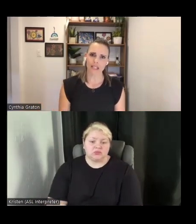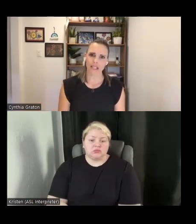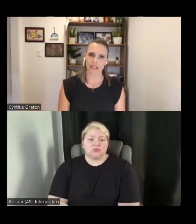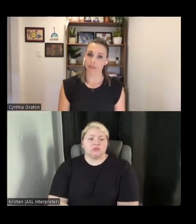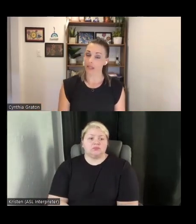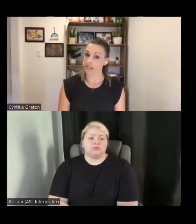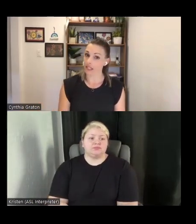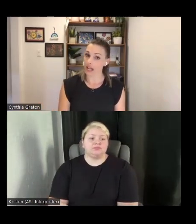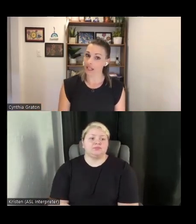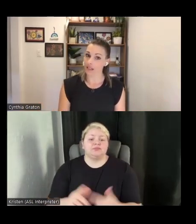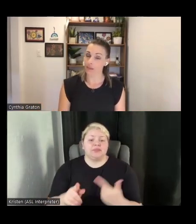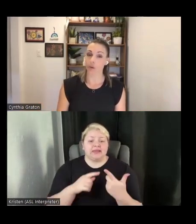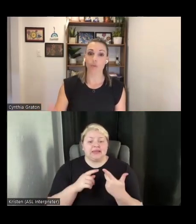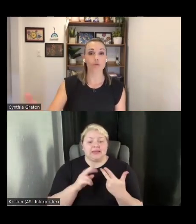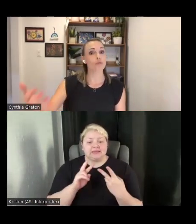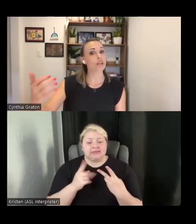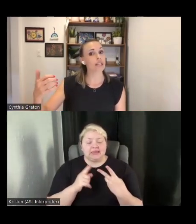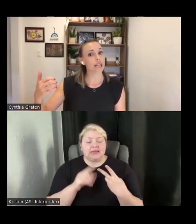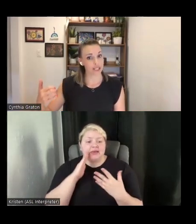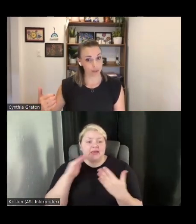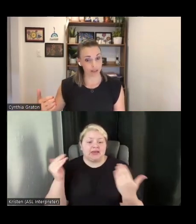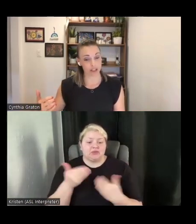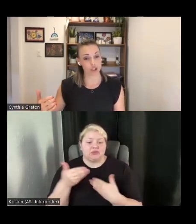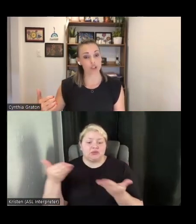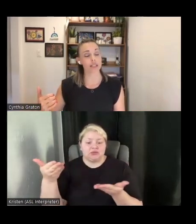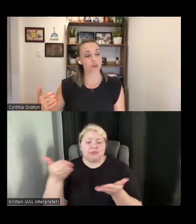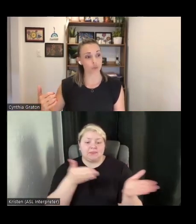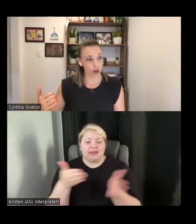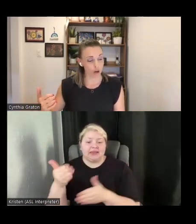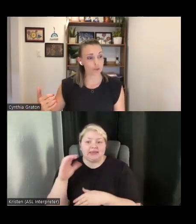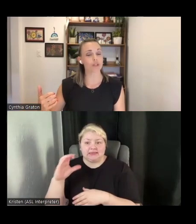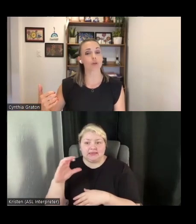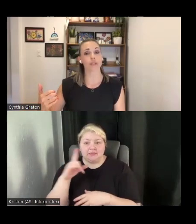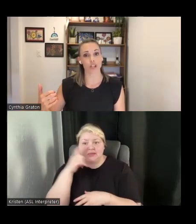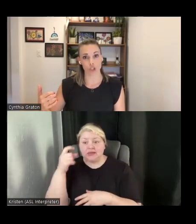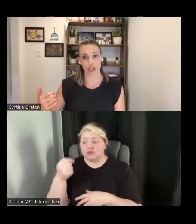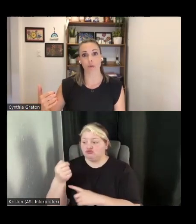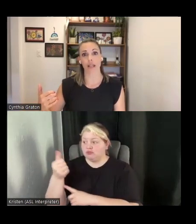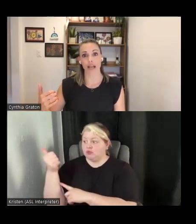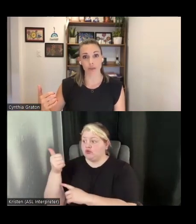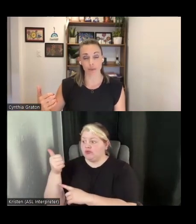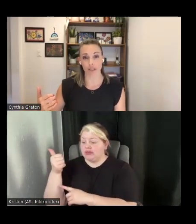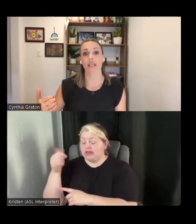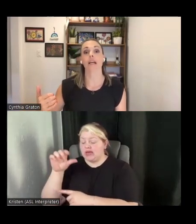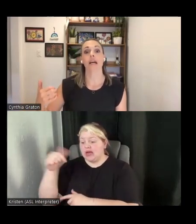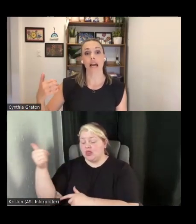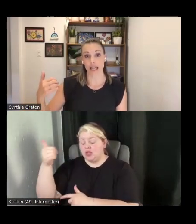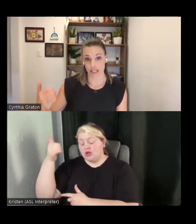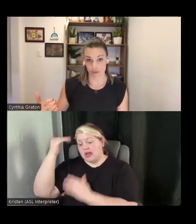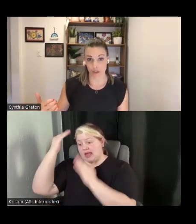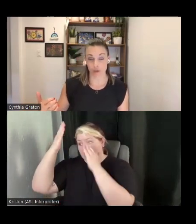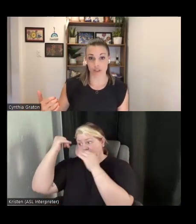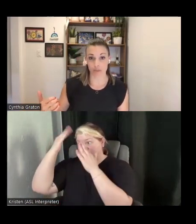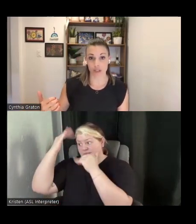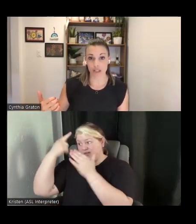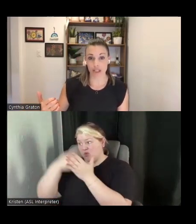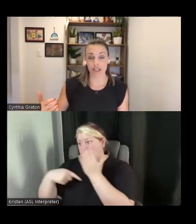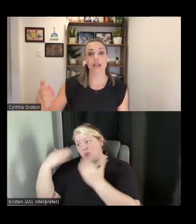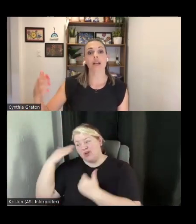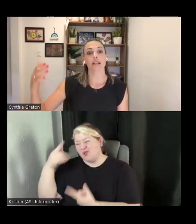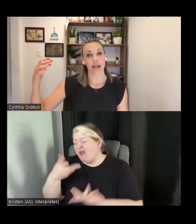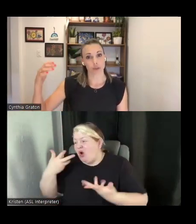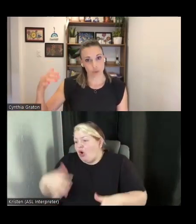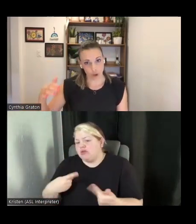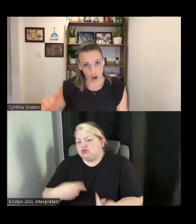plan C because again, by removing expectations that we already know that Jake reliably has difficulty